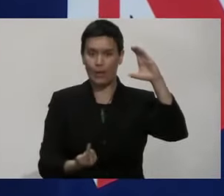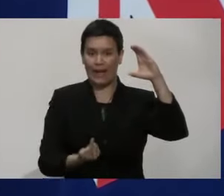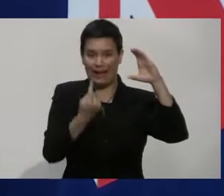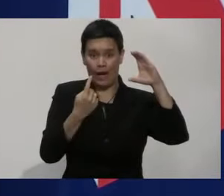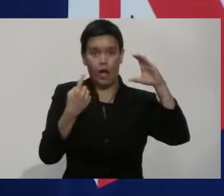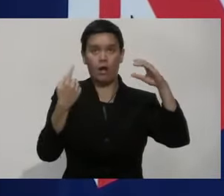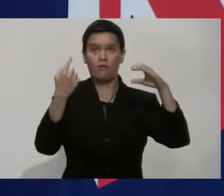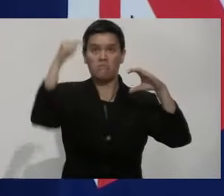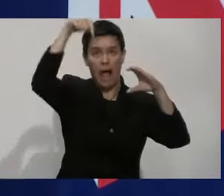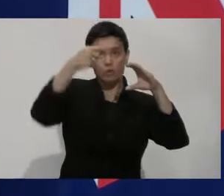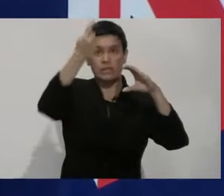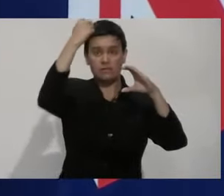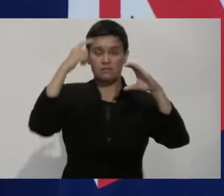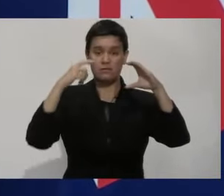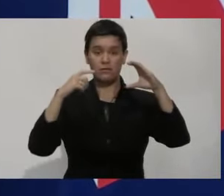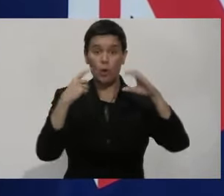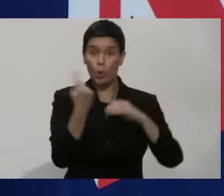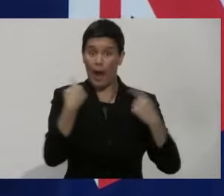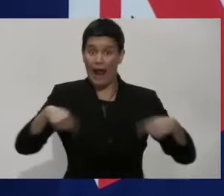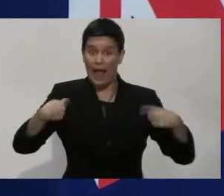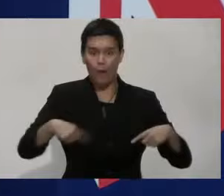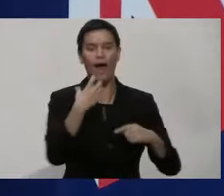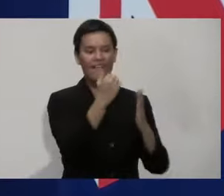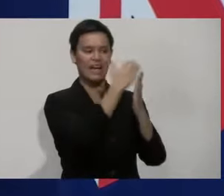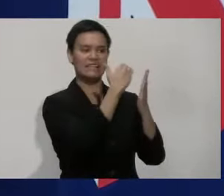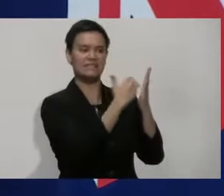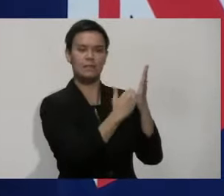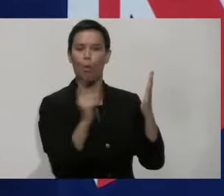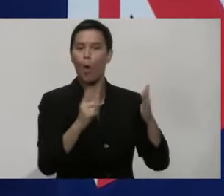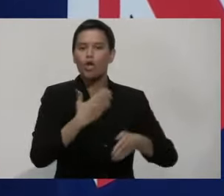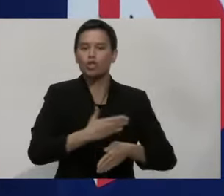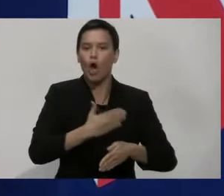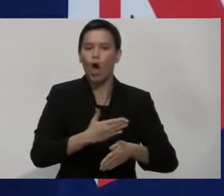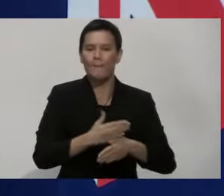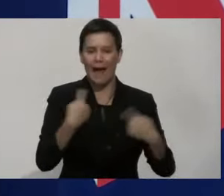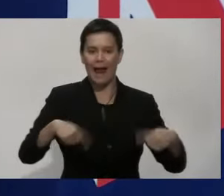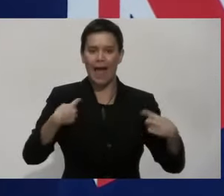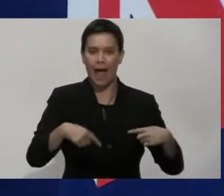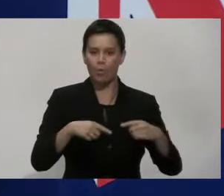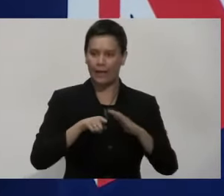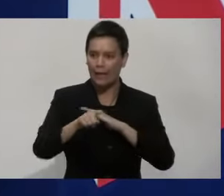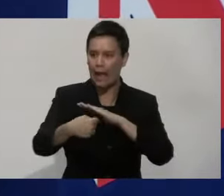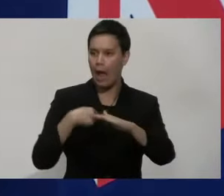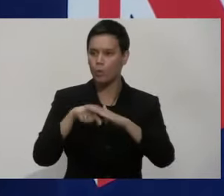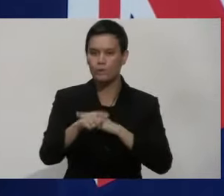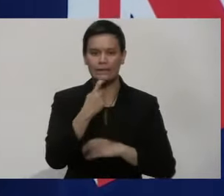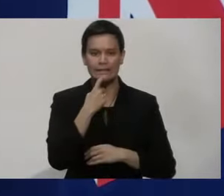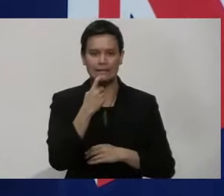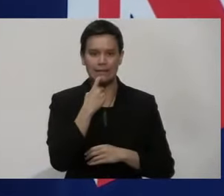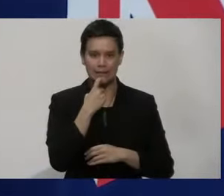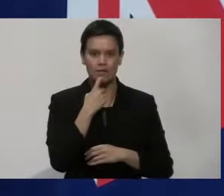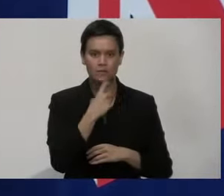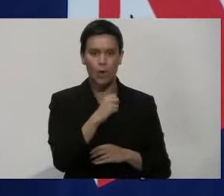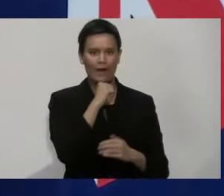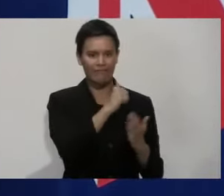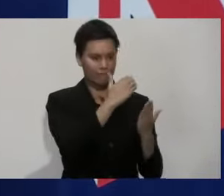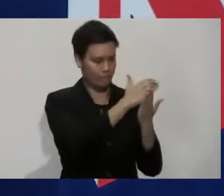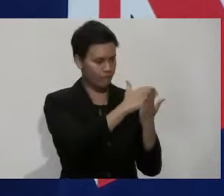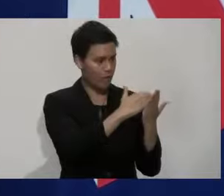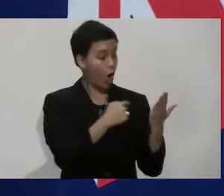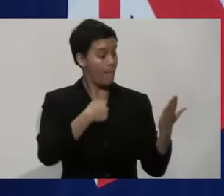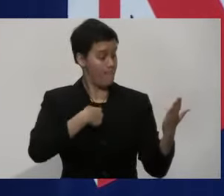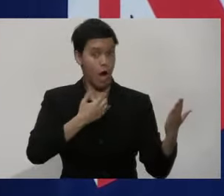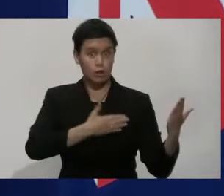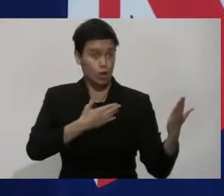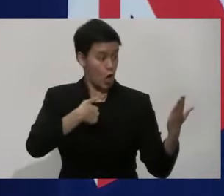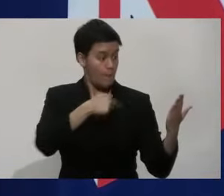an exemption, you are able to travel, and it gives a list of just some evidence you can carry with you to make it easier when you talk with someone